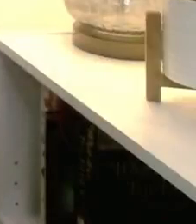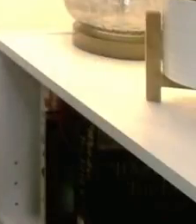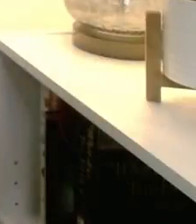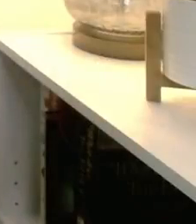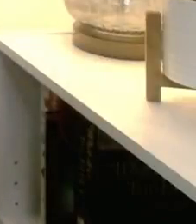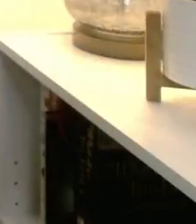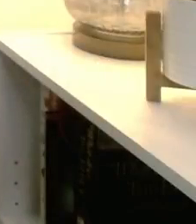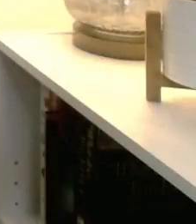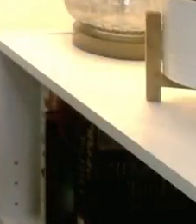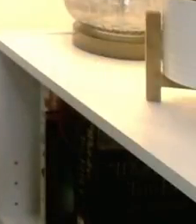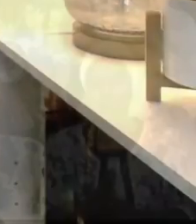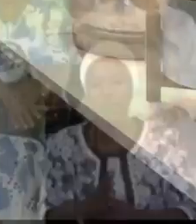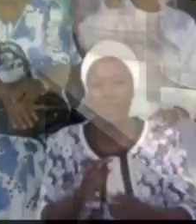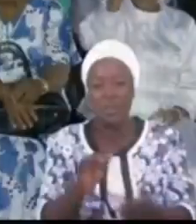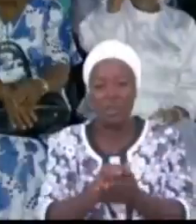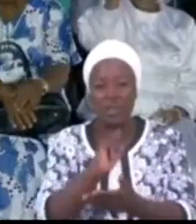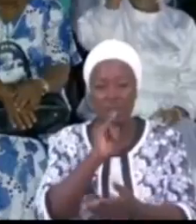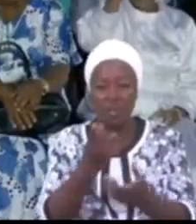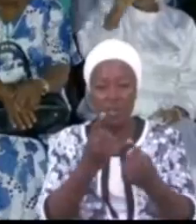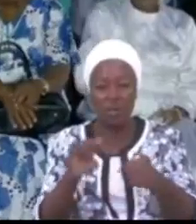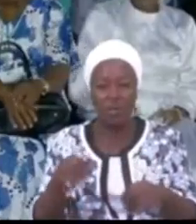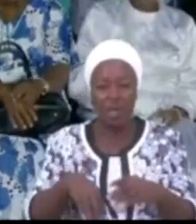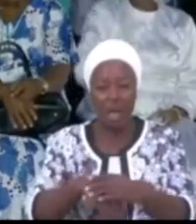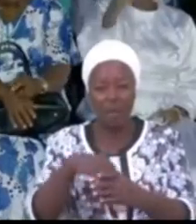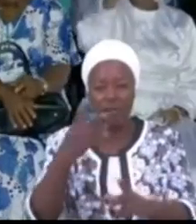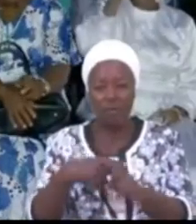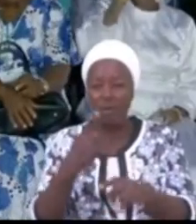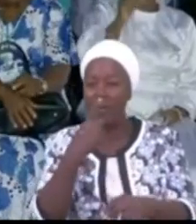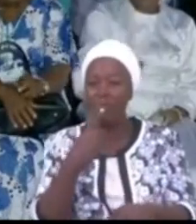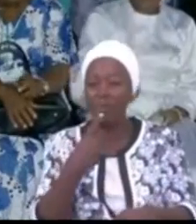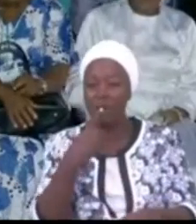Those challenges, those difficulties,